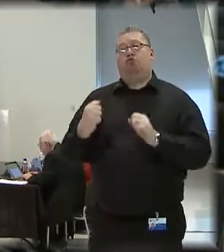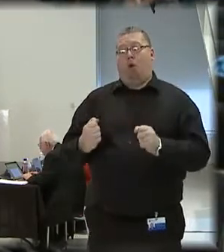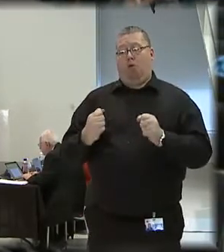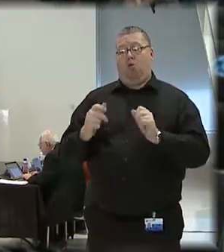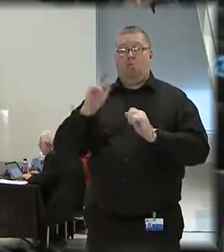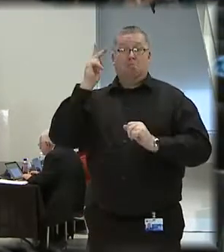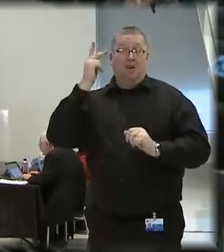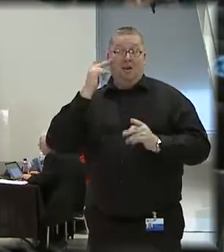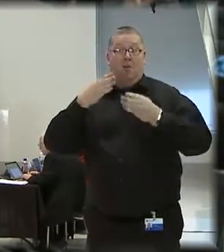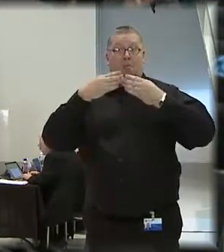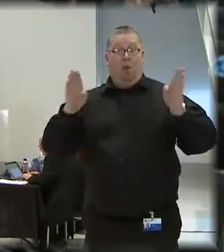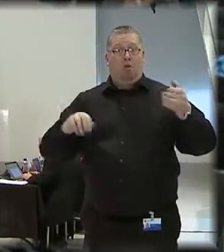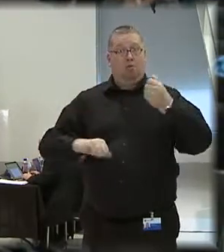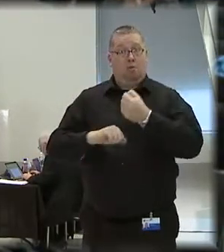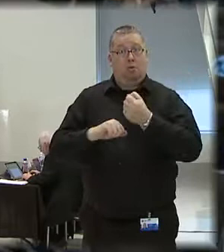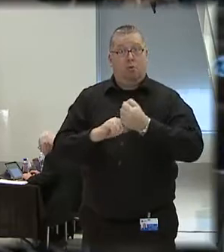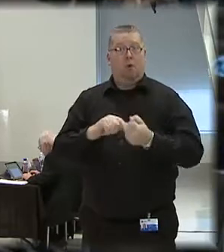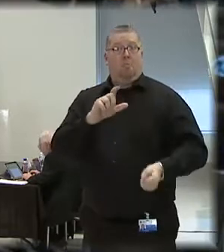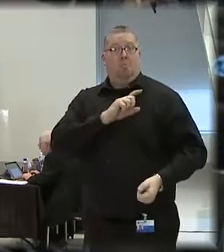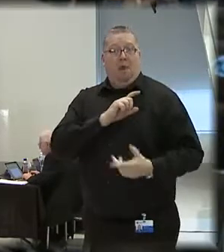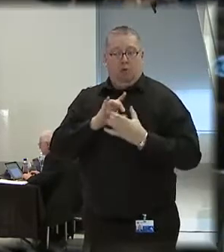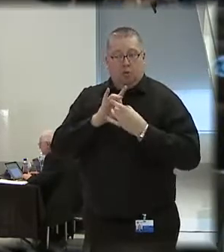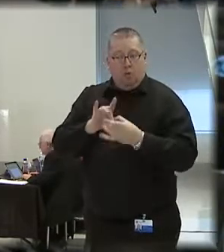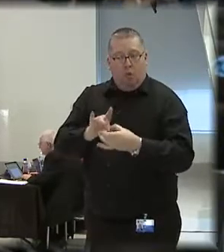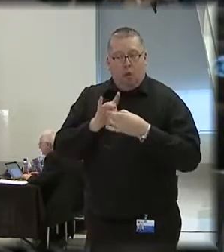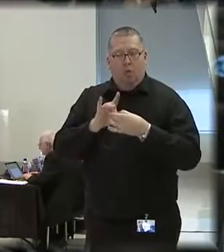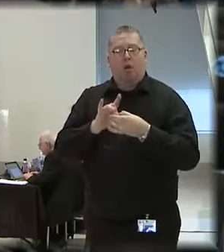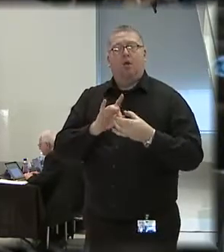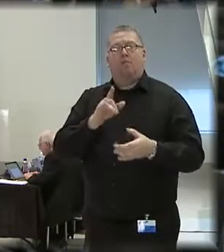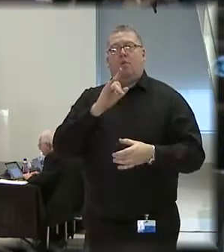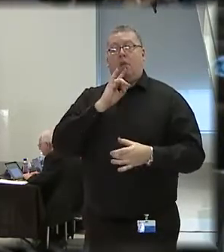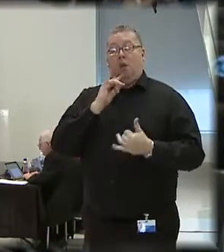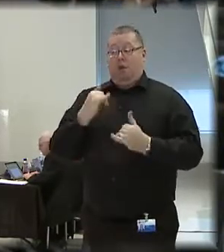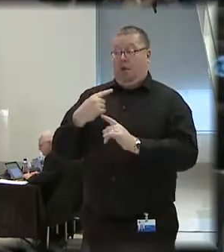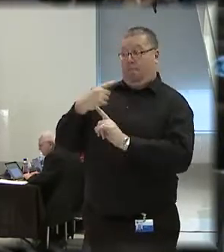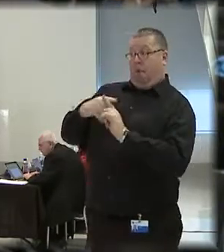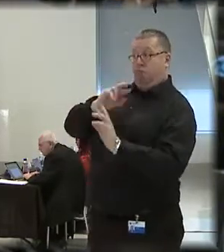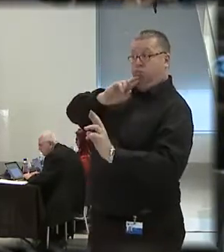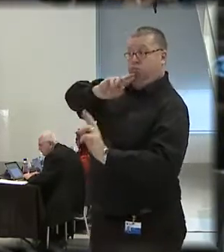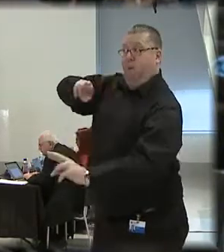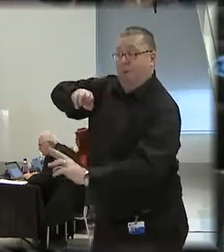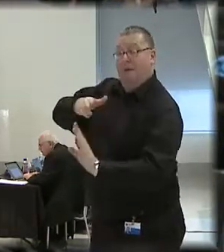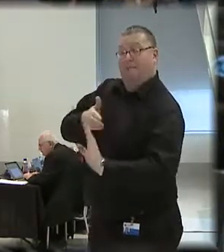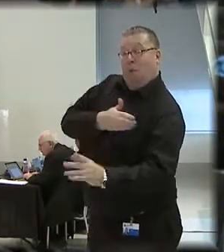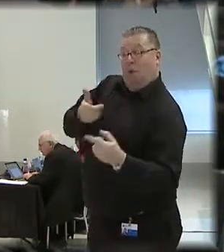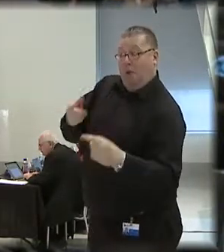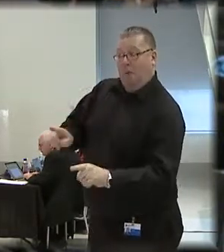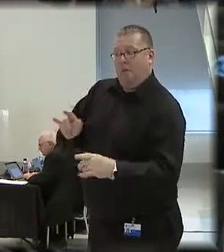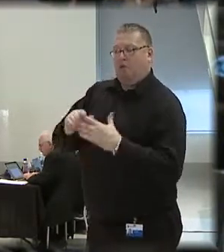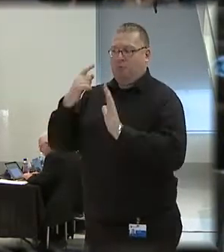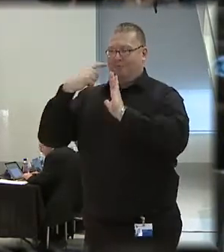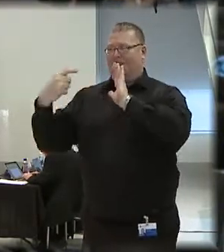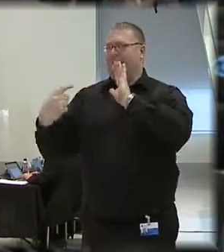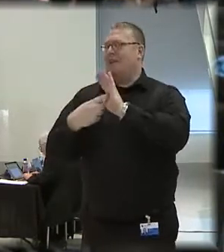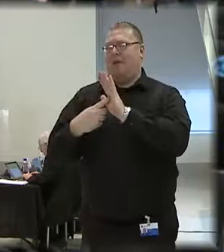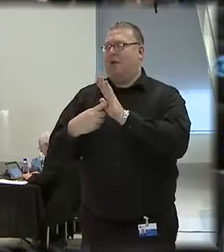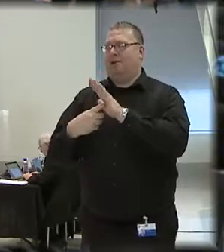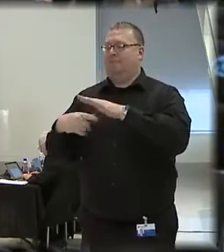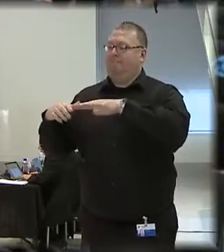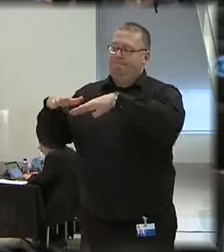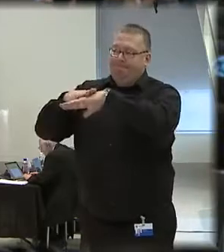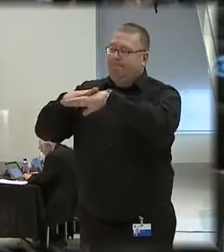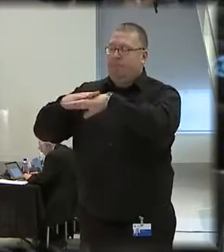support, police cooperation, a proactive approach to identify underlying systemic problems with police,